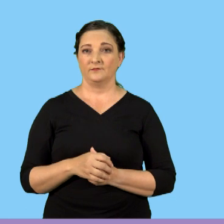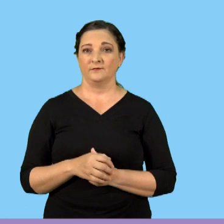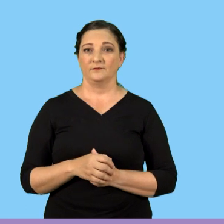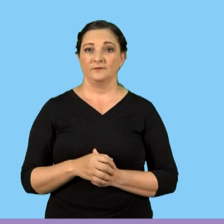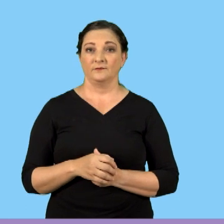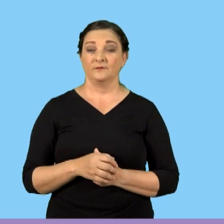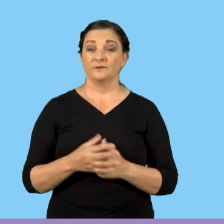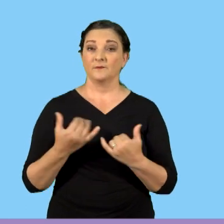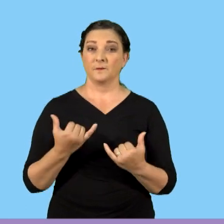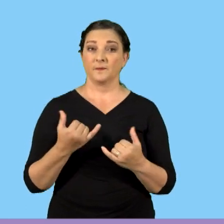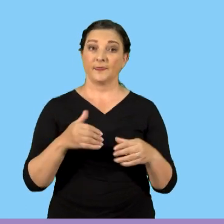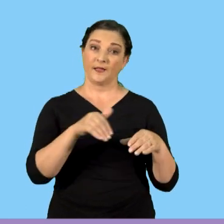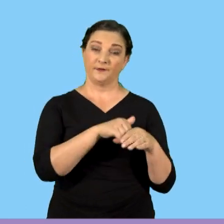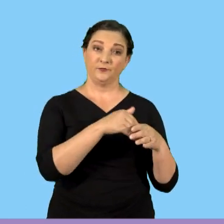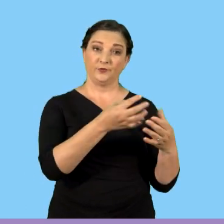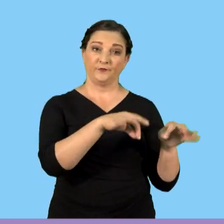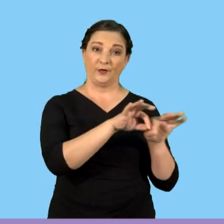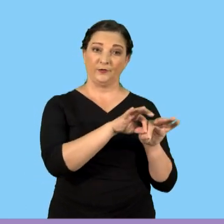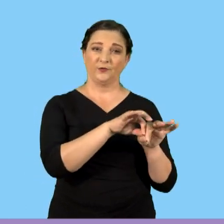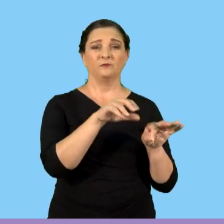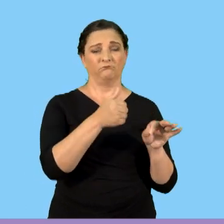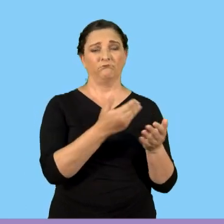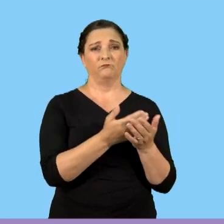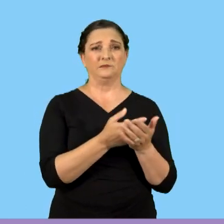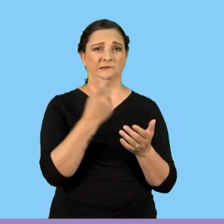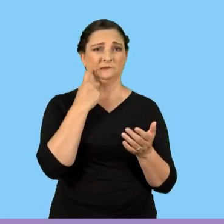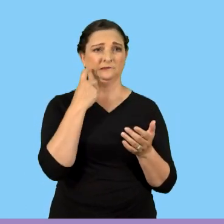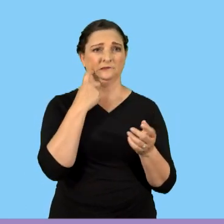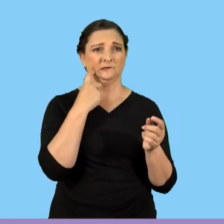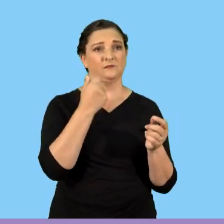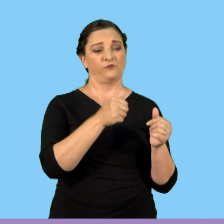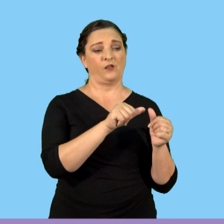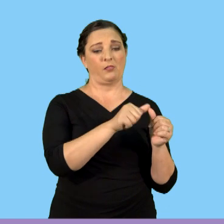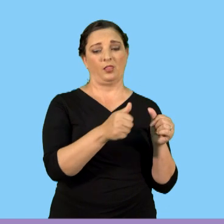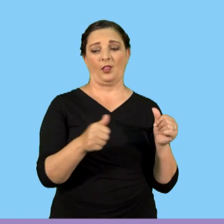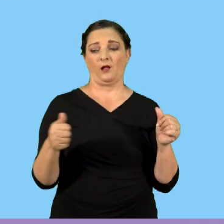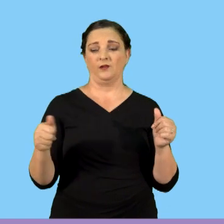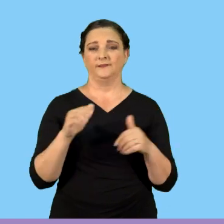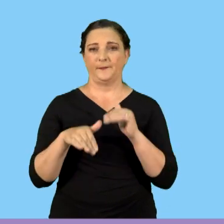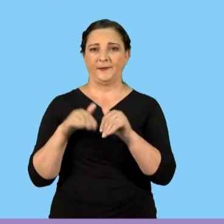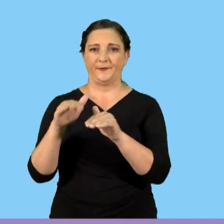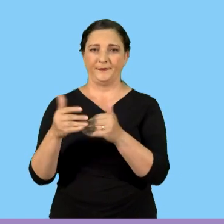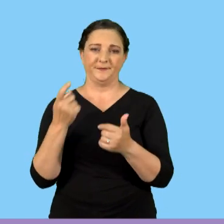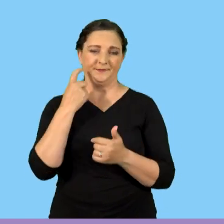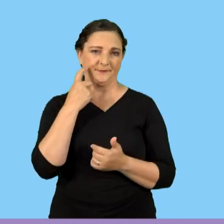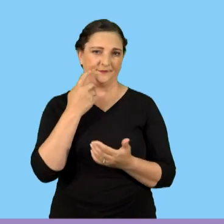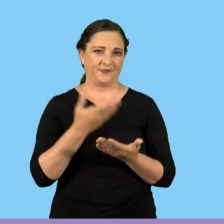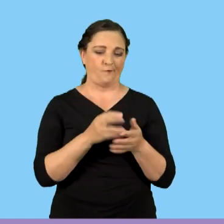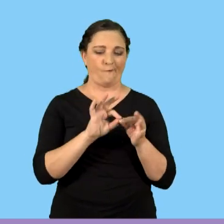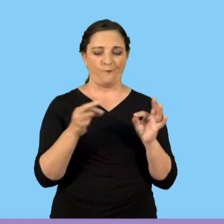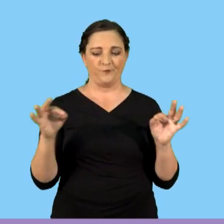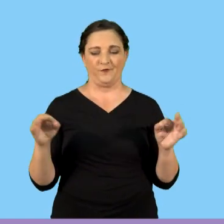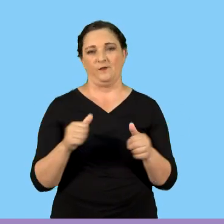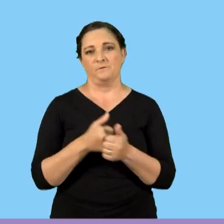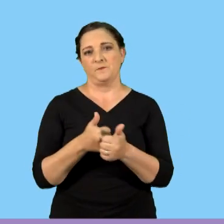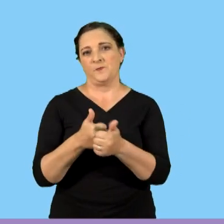147. So when we have the input value, the calculation becomes much easier because we just follow the steps, or we